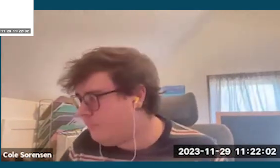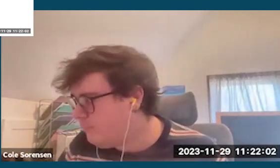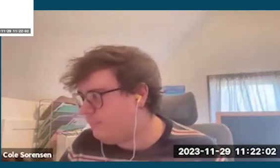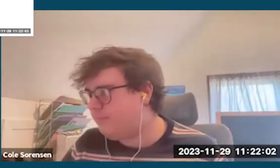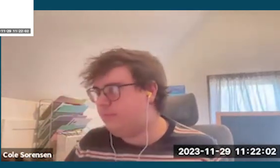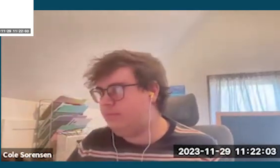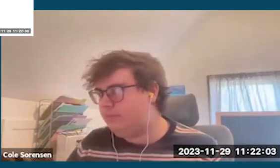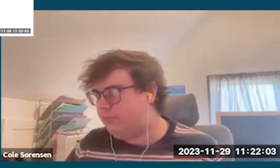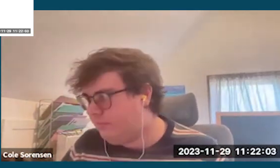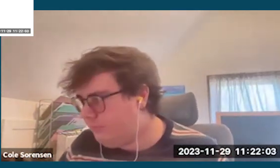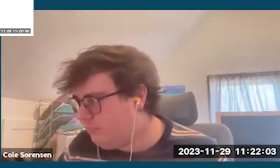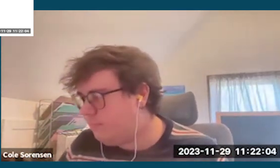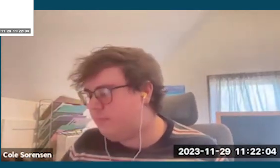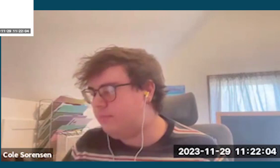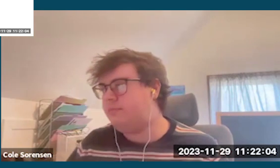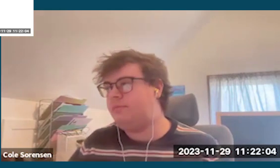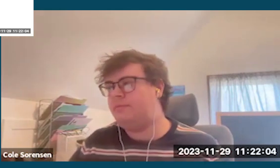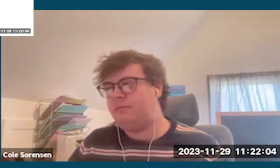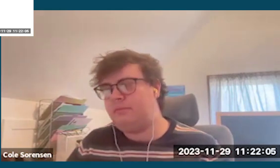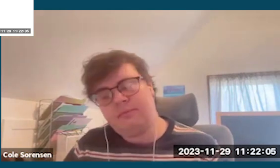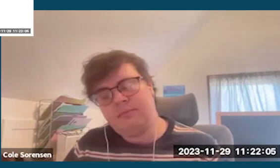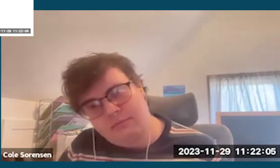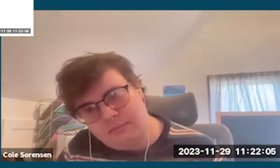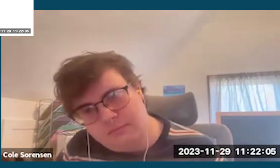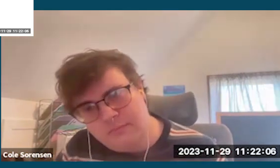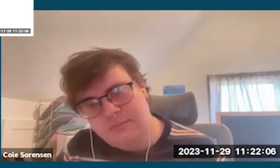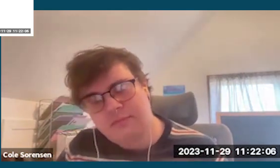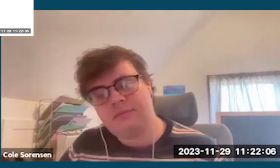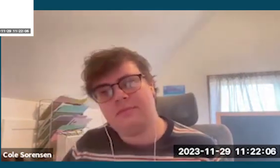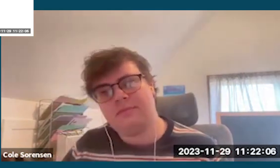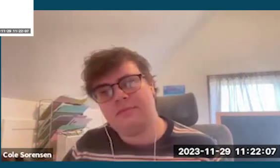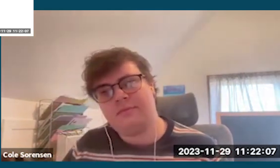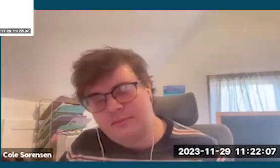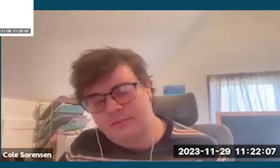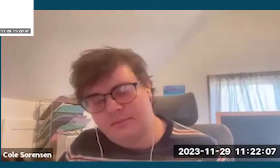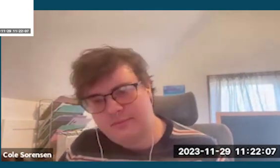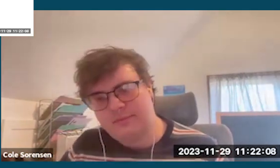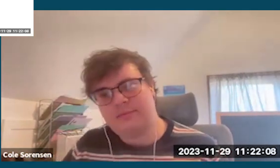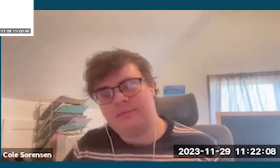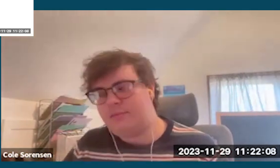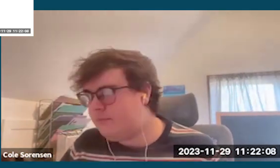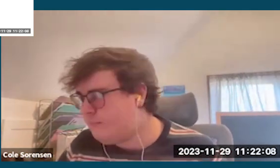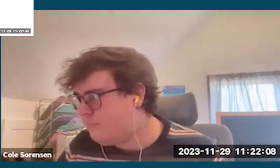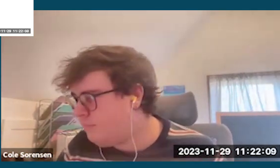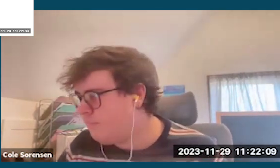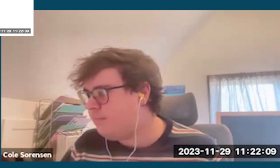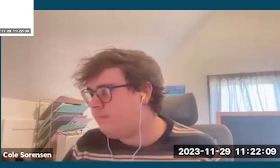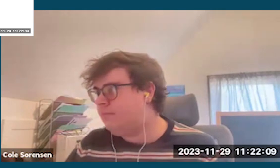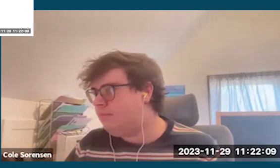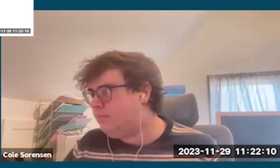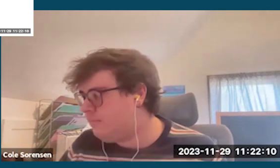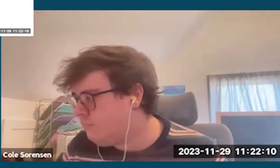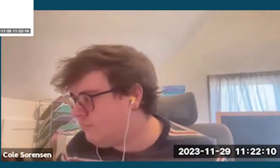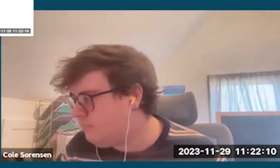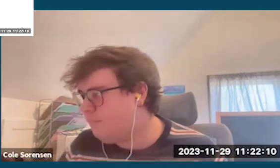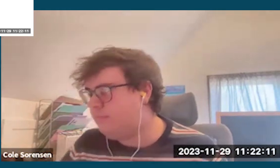am a 25-year-old adult and have no interest in being offered a high five and enthusiastic praise for doing such a